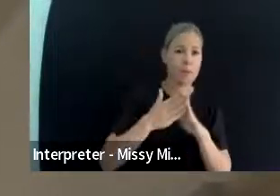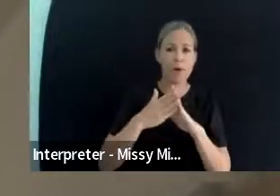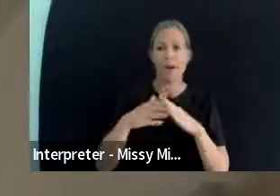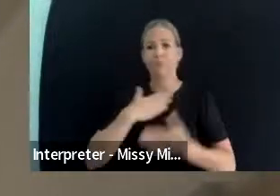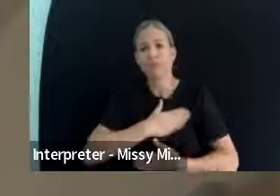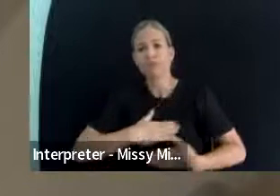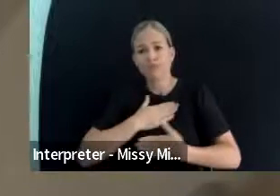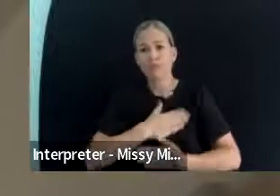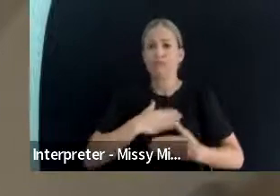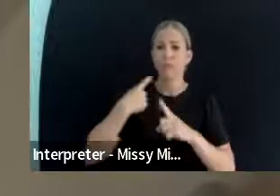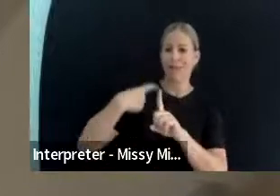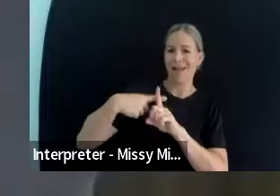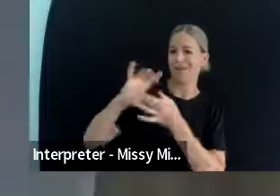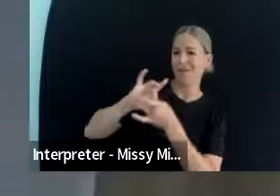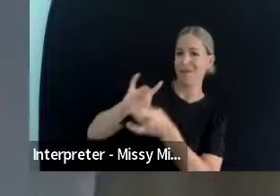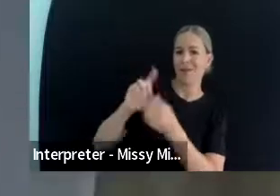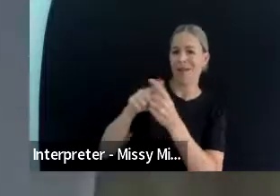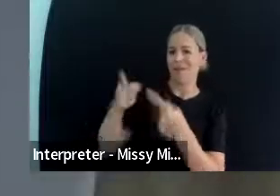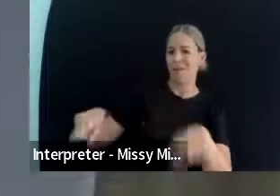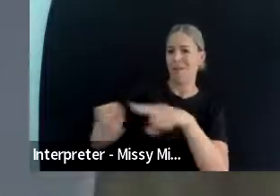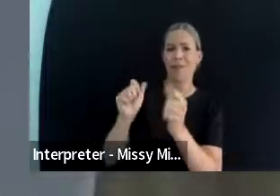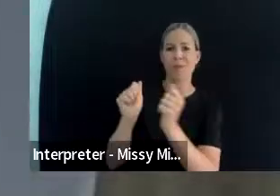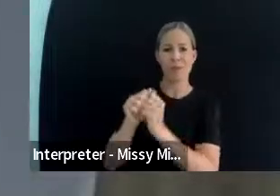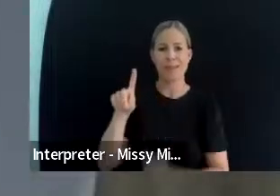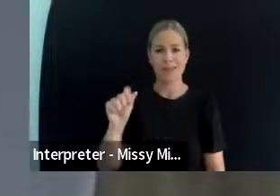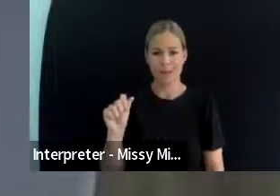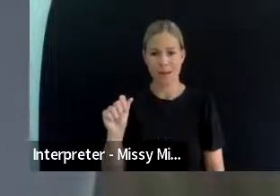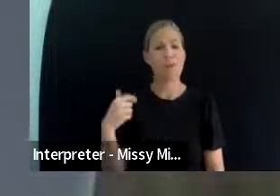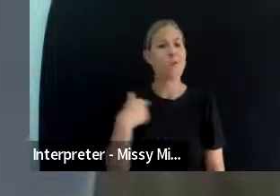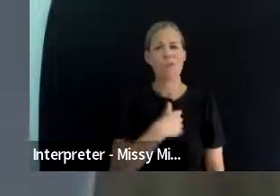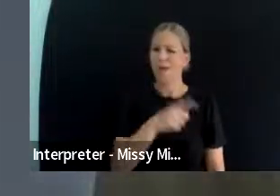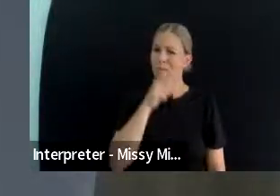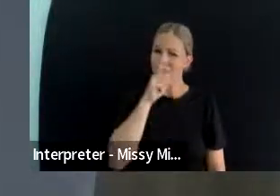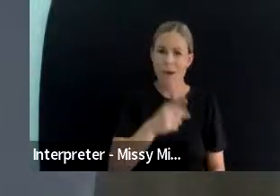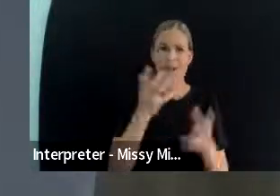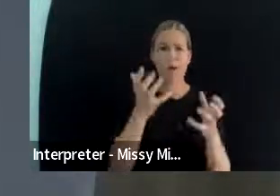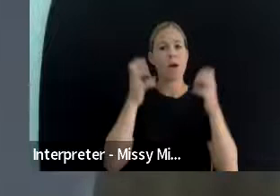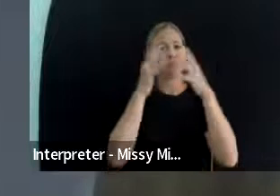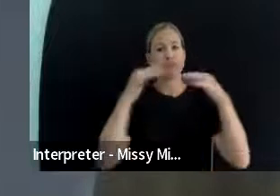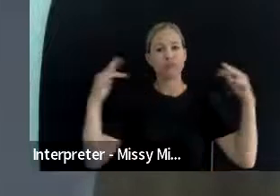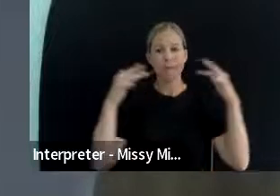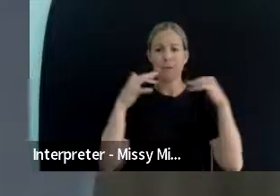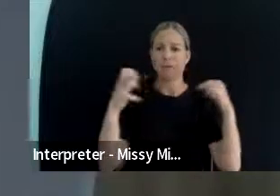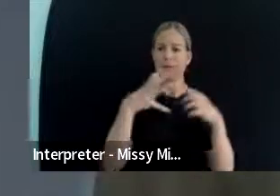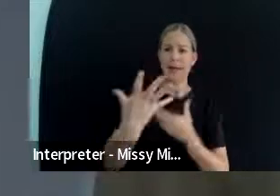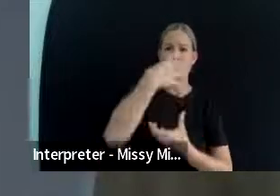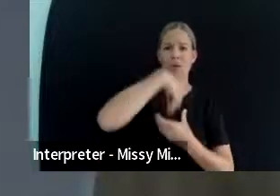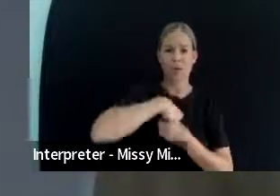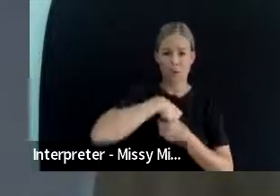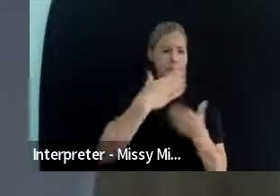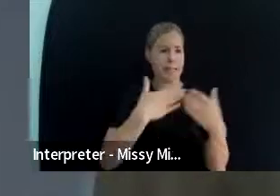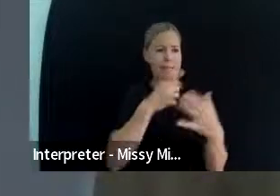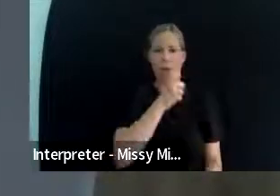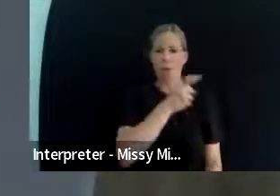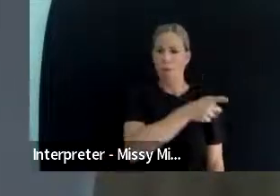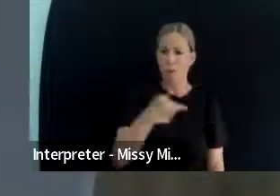all people with disabilities. We strive for diversity and inclusion in all efforts and value all identities that shape the experience of